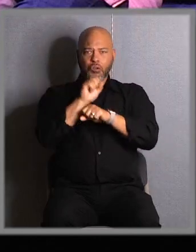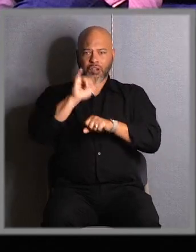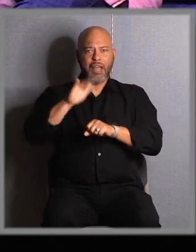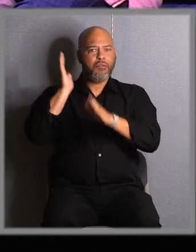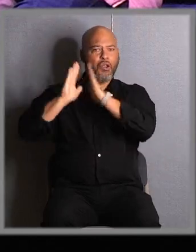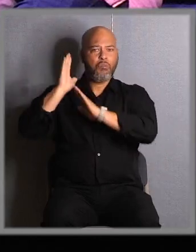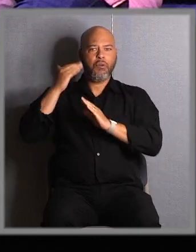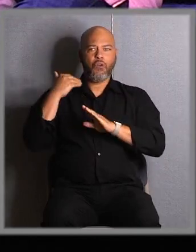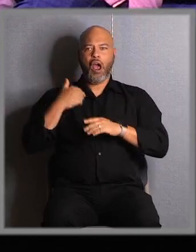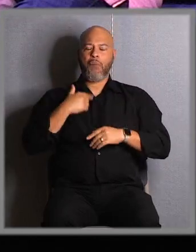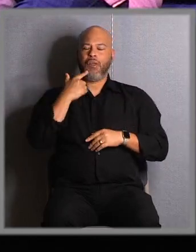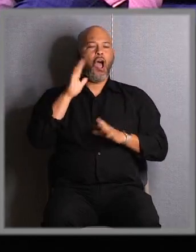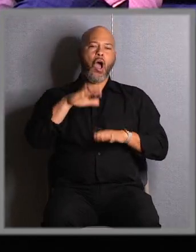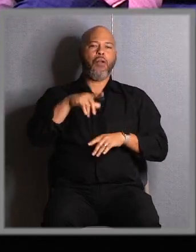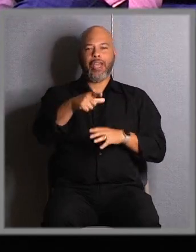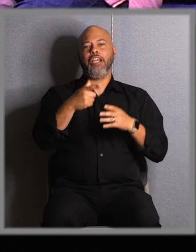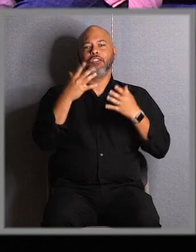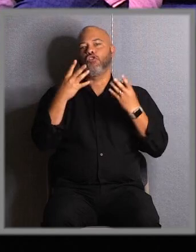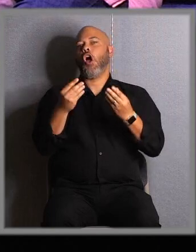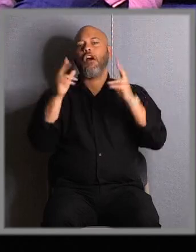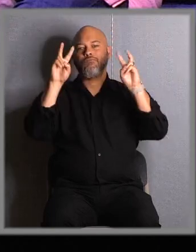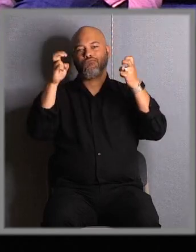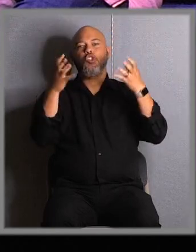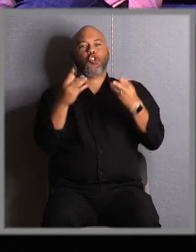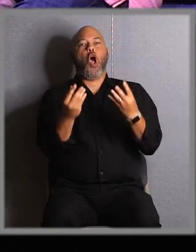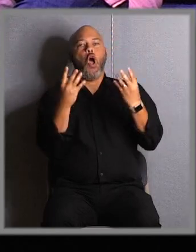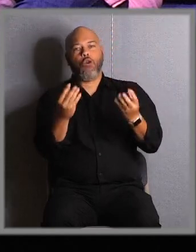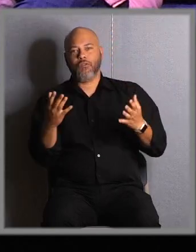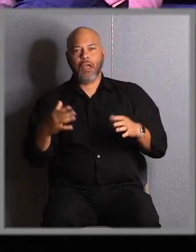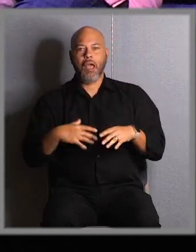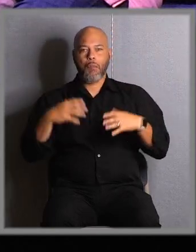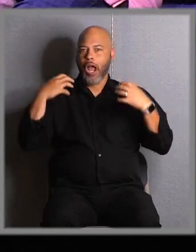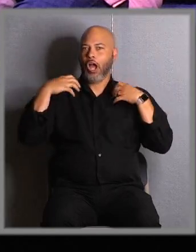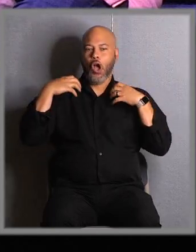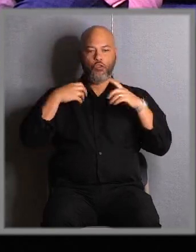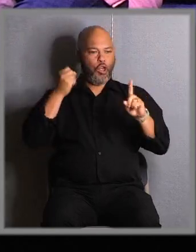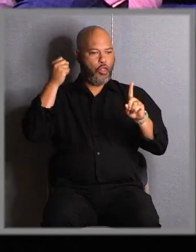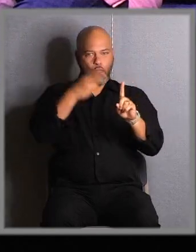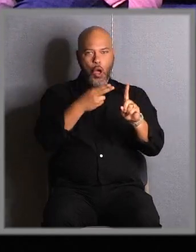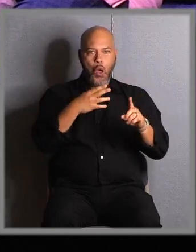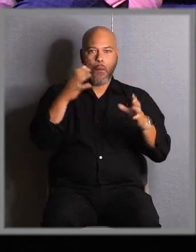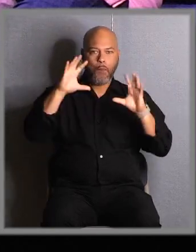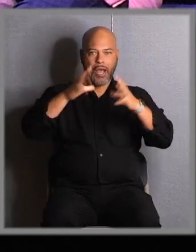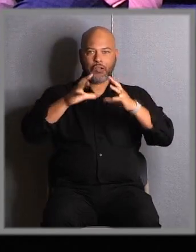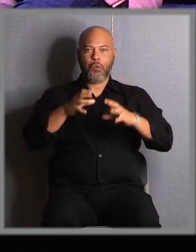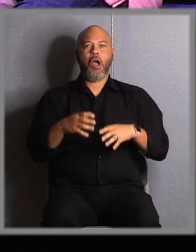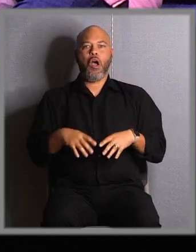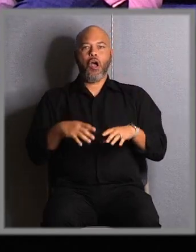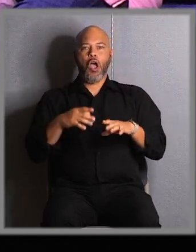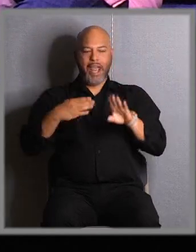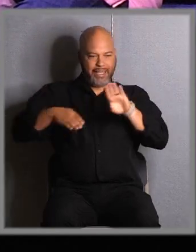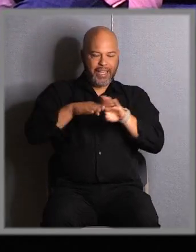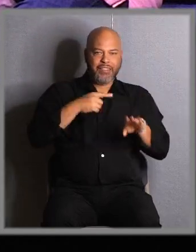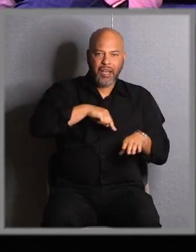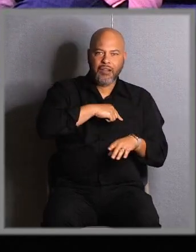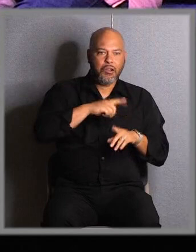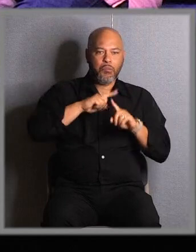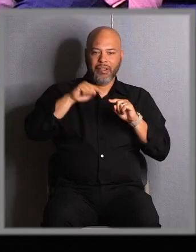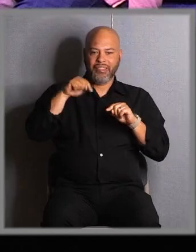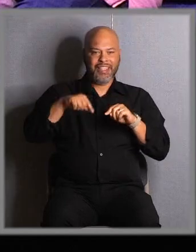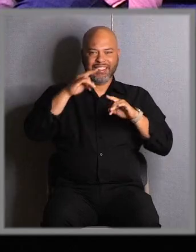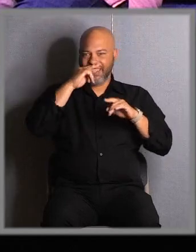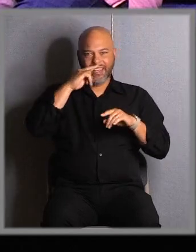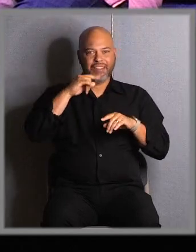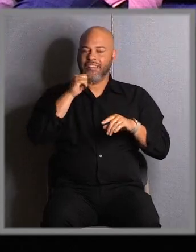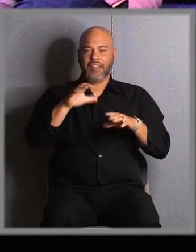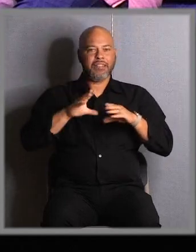just say they soft. You know, my coach, that's all he done. Threw a basketball, kicked you, done whatever. We took those things. This generation not taking